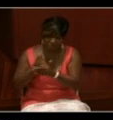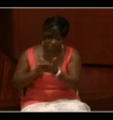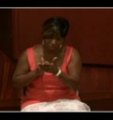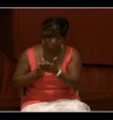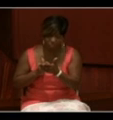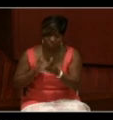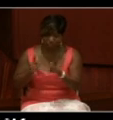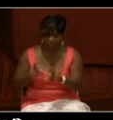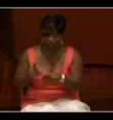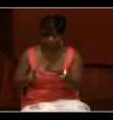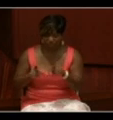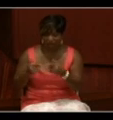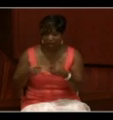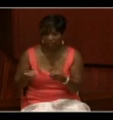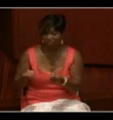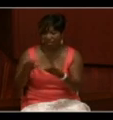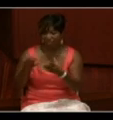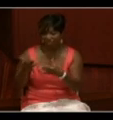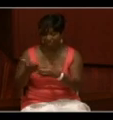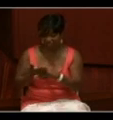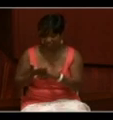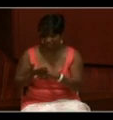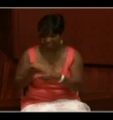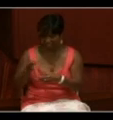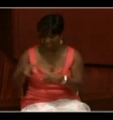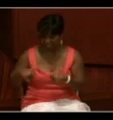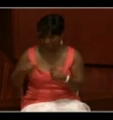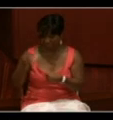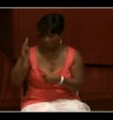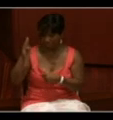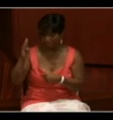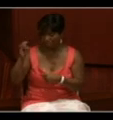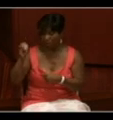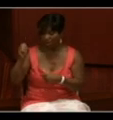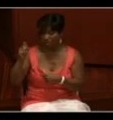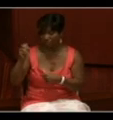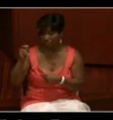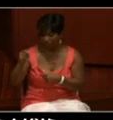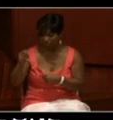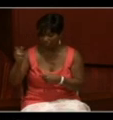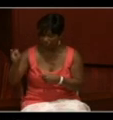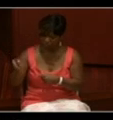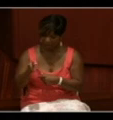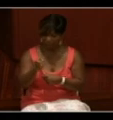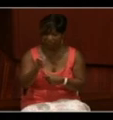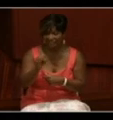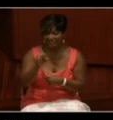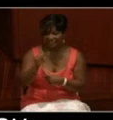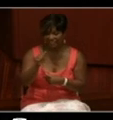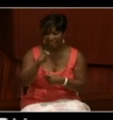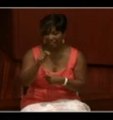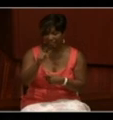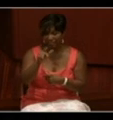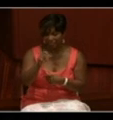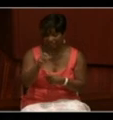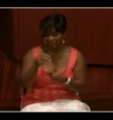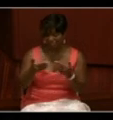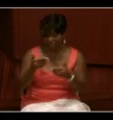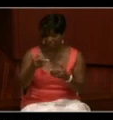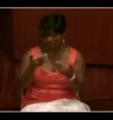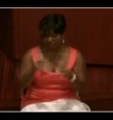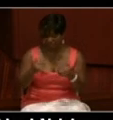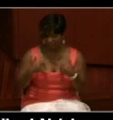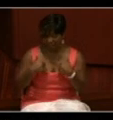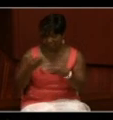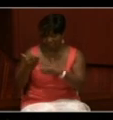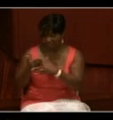files, such that if they lived in Boston but traveled through the port of Seattle, they may have an investigatory case file in